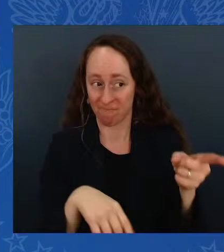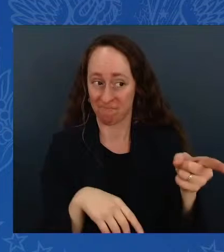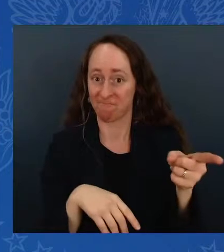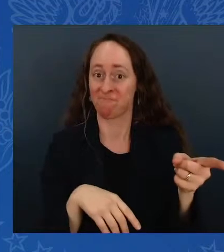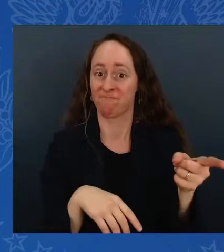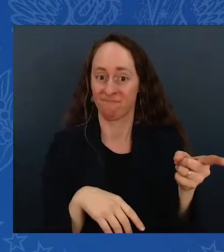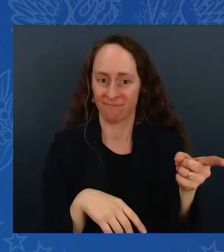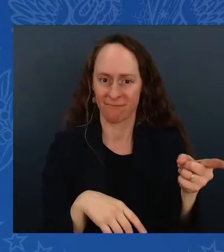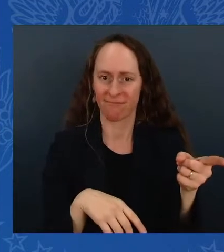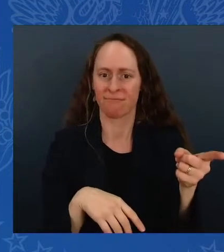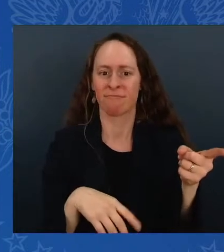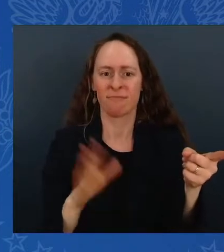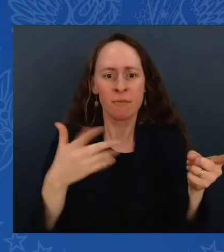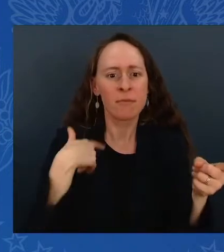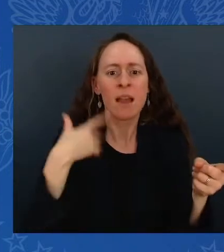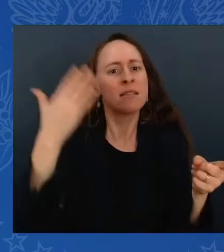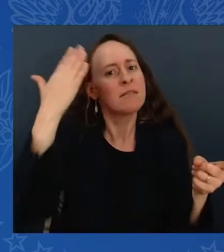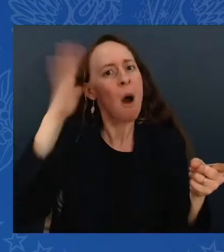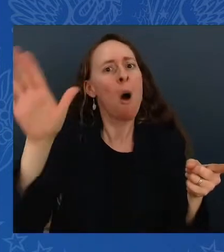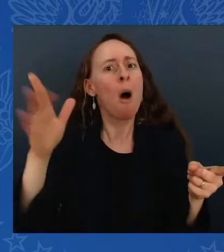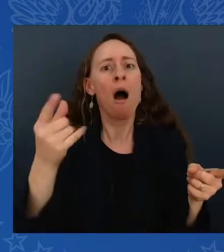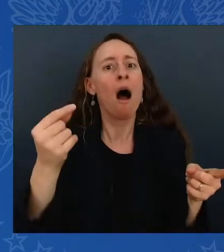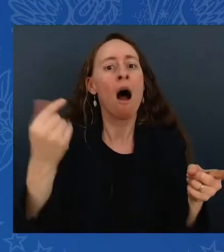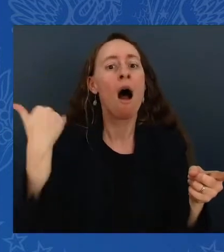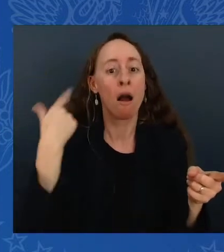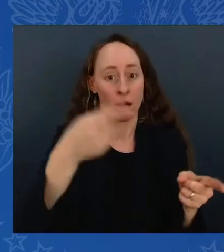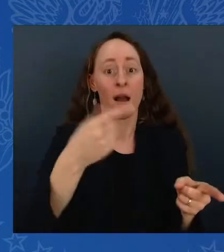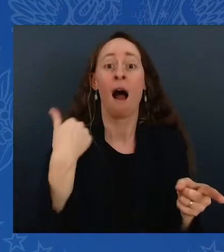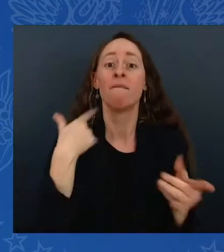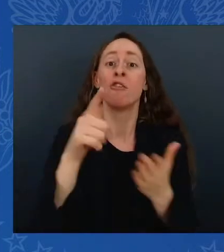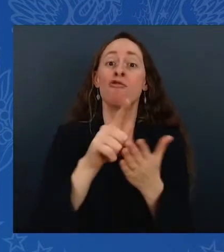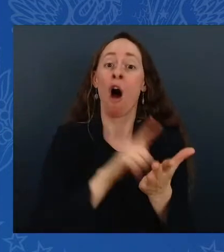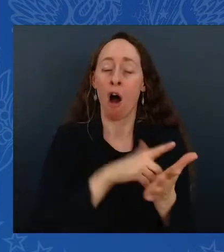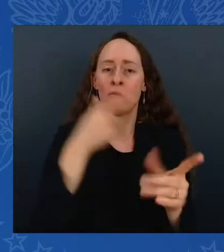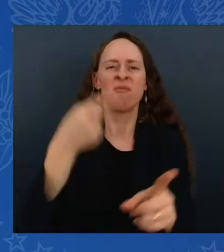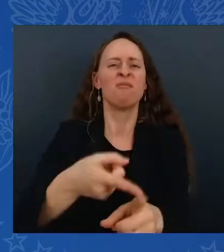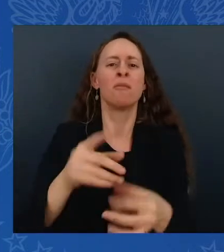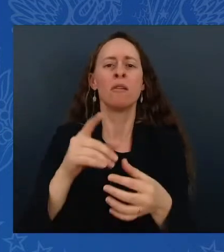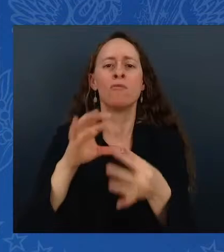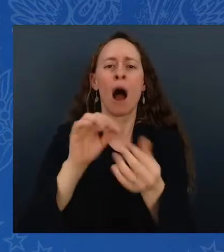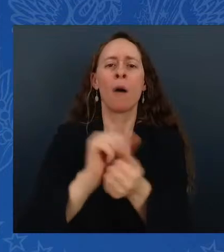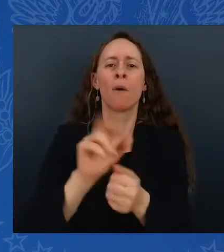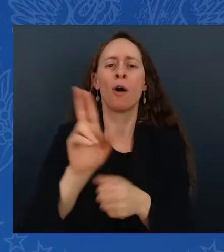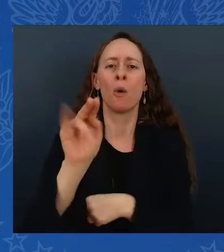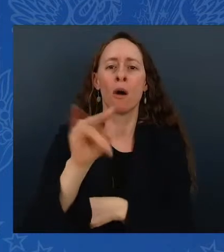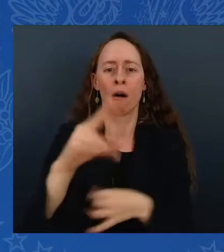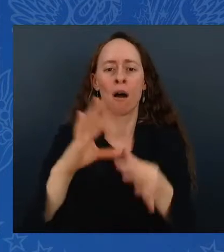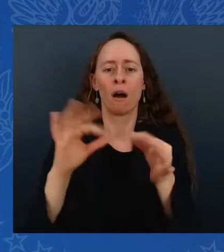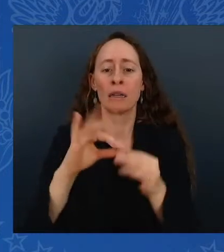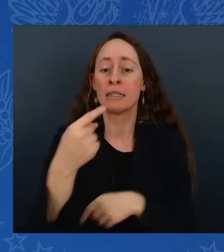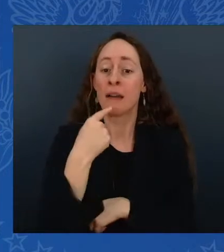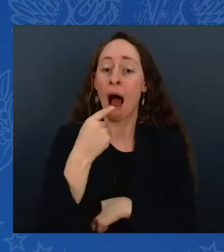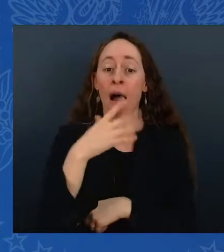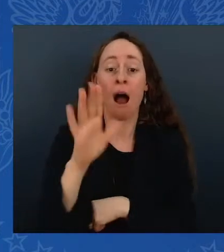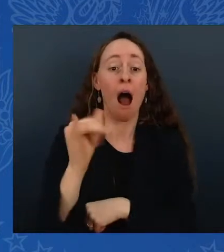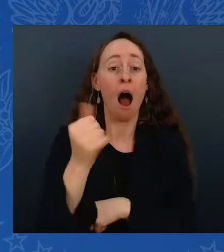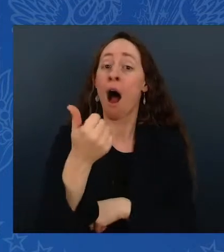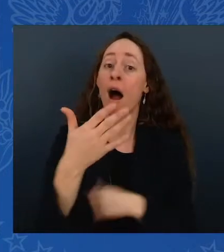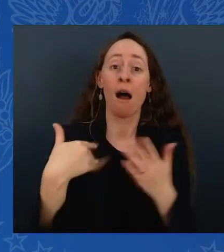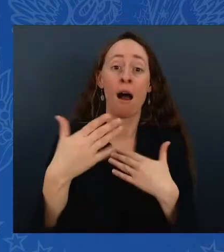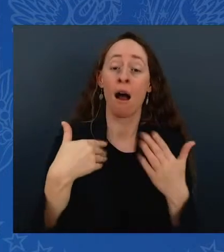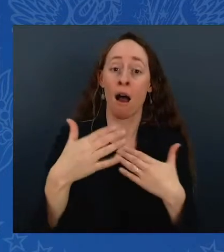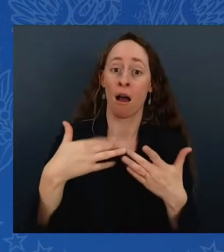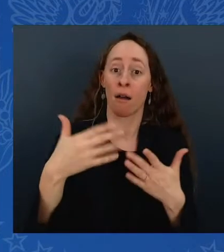unions organizing, they also had a provision in there. Any money, it says any money the president is sent